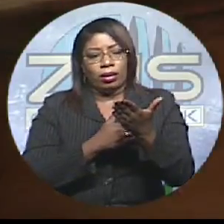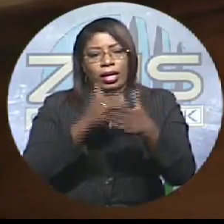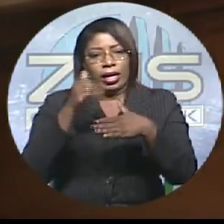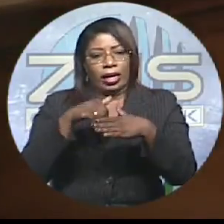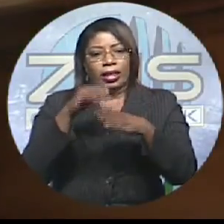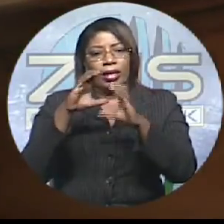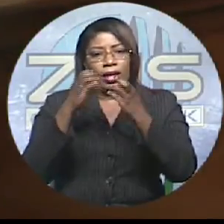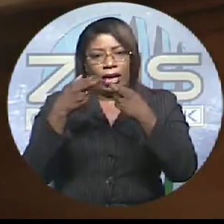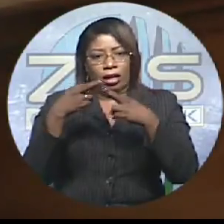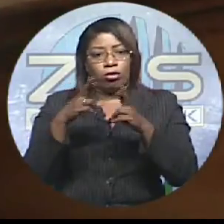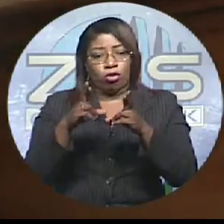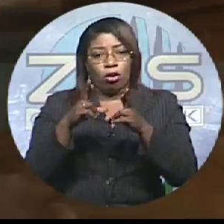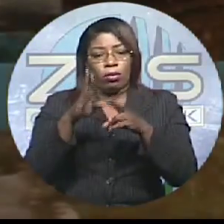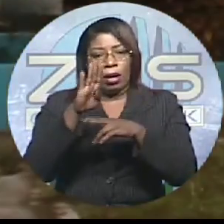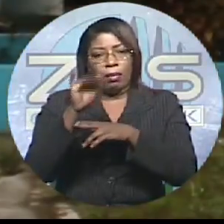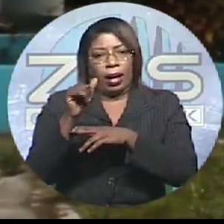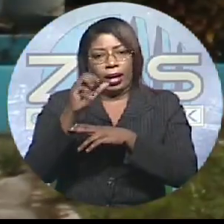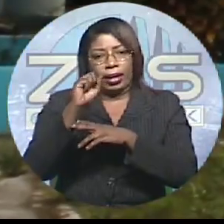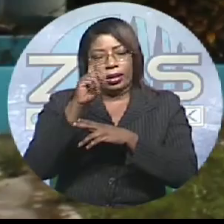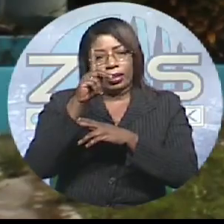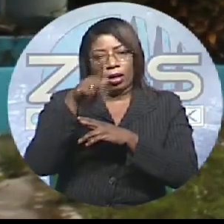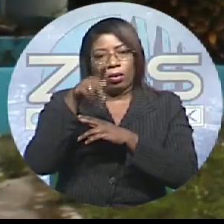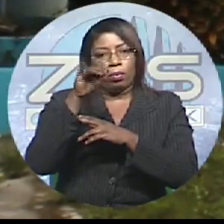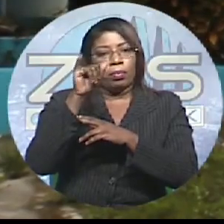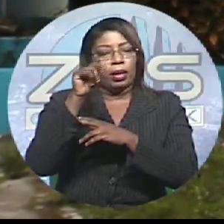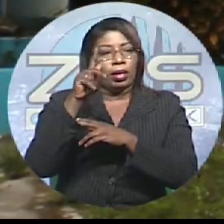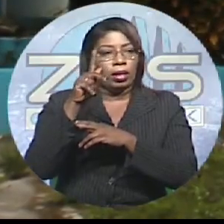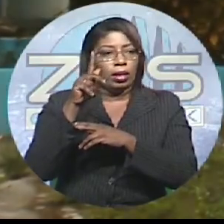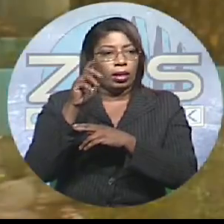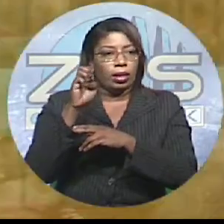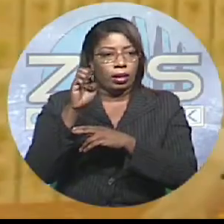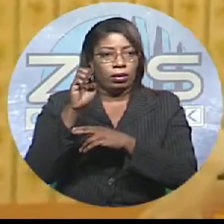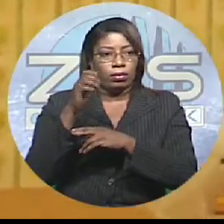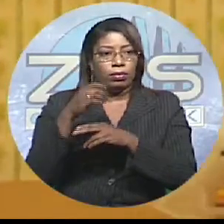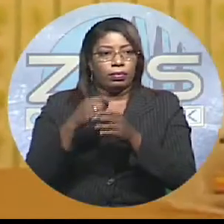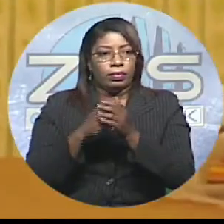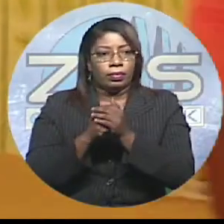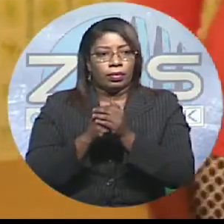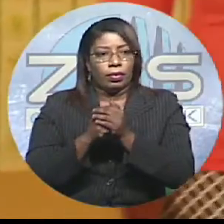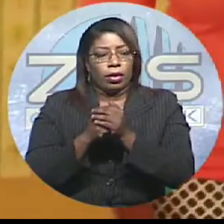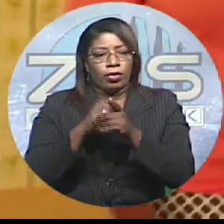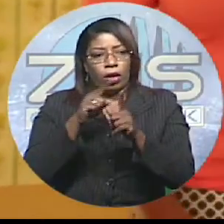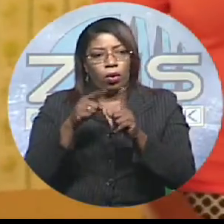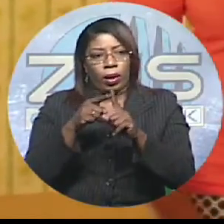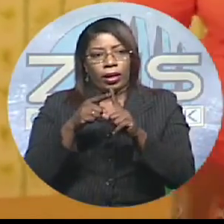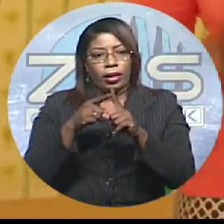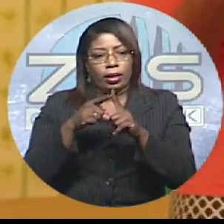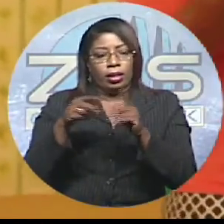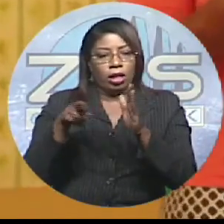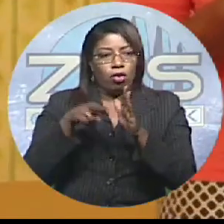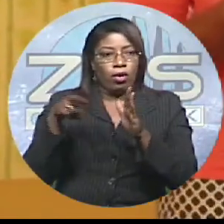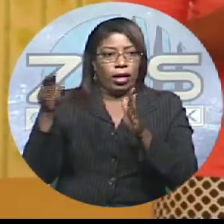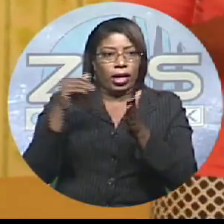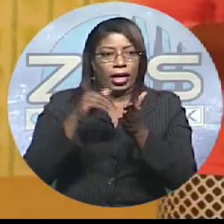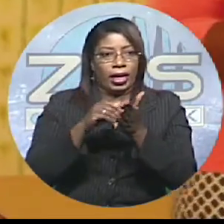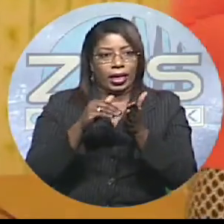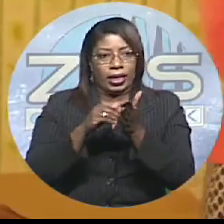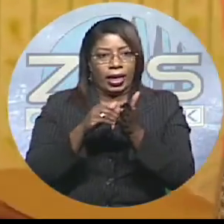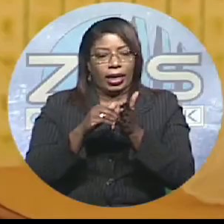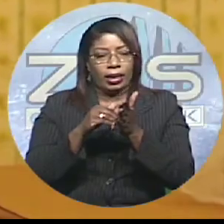class. BTC is also helping with the community library in Rollville, so when the school bell rings again,